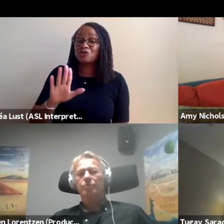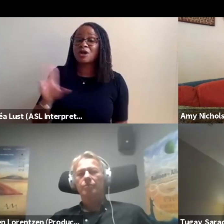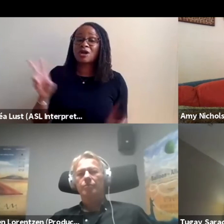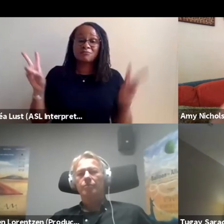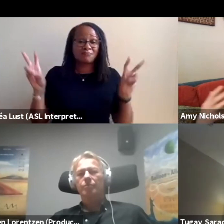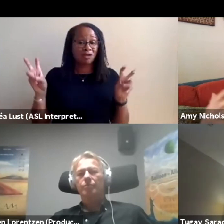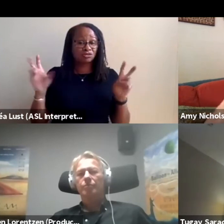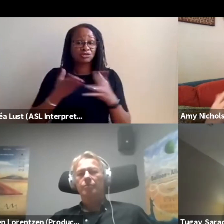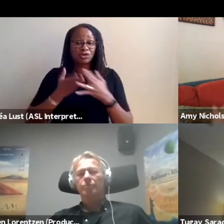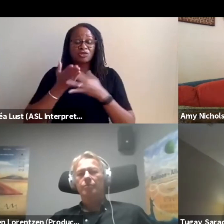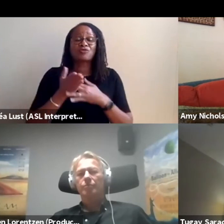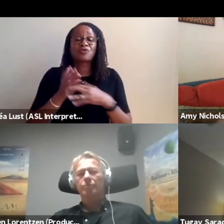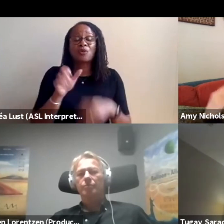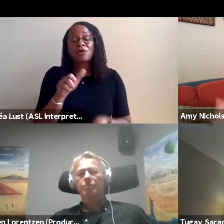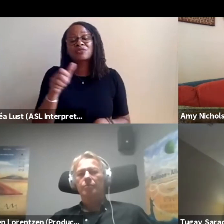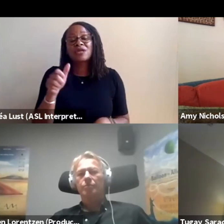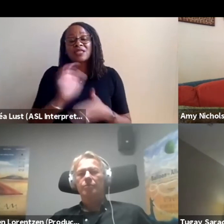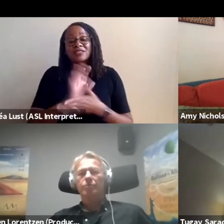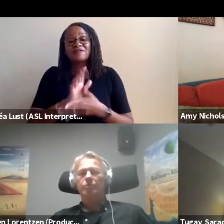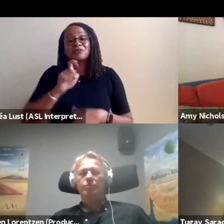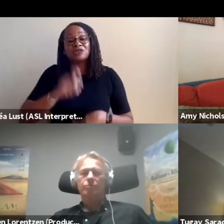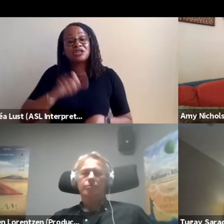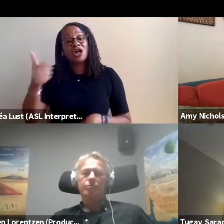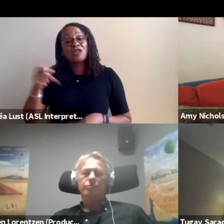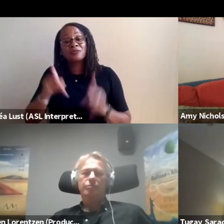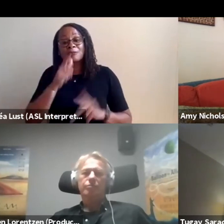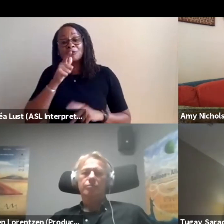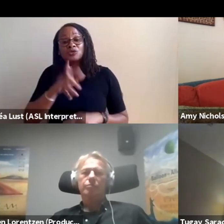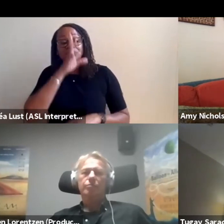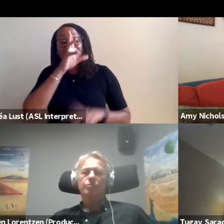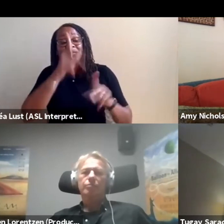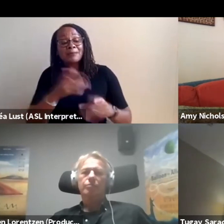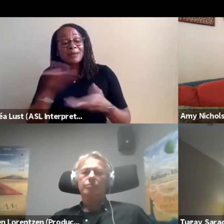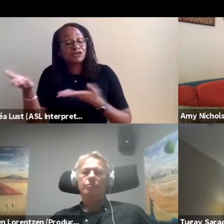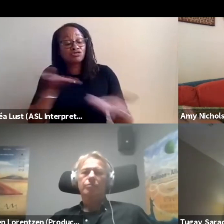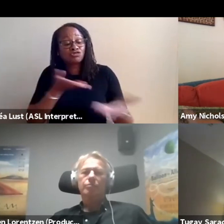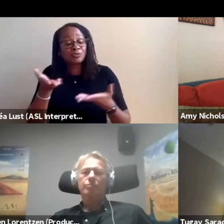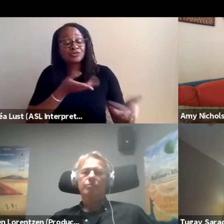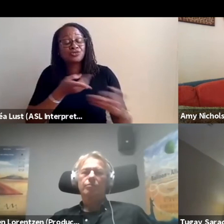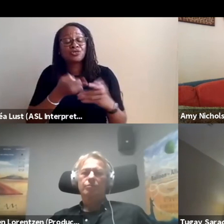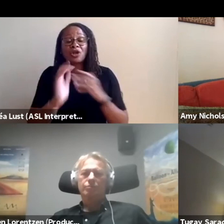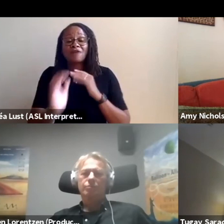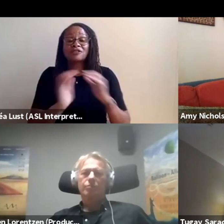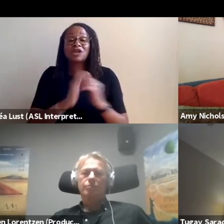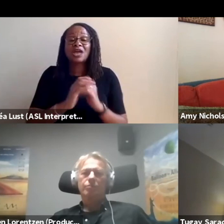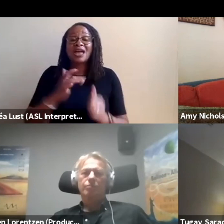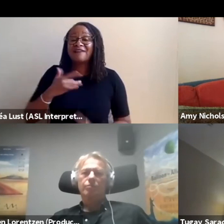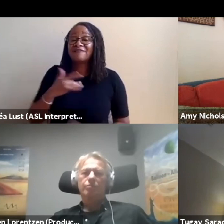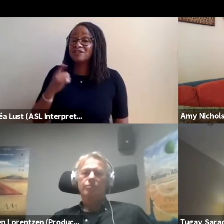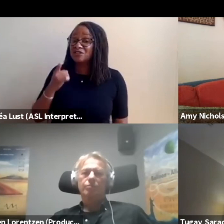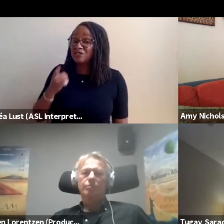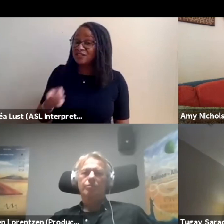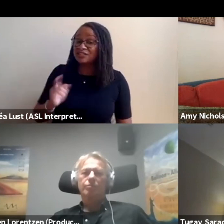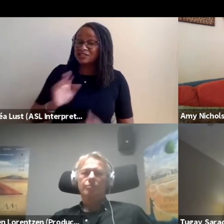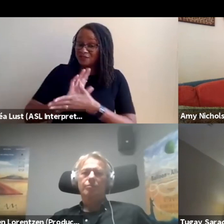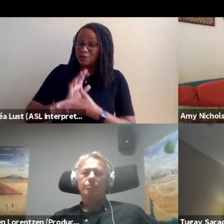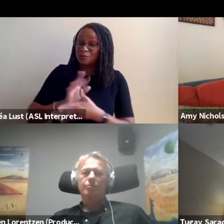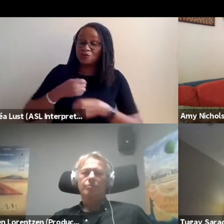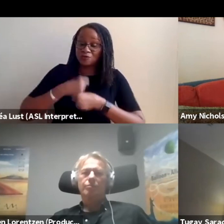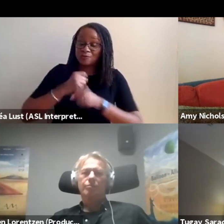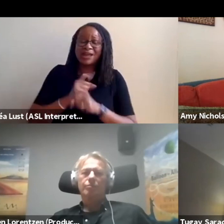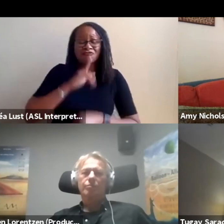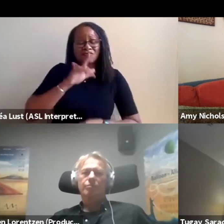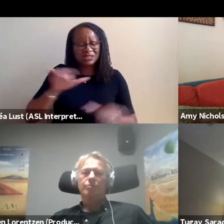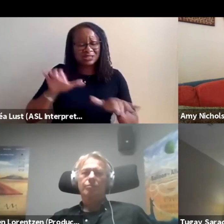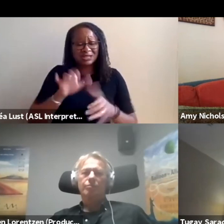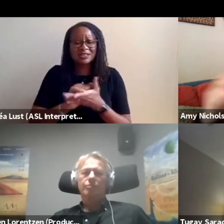need other people to speak up and other people to contribute to the conversation. And I feel like this film that you guys have made really does that. It